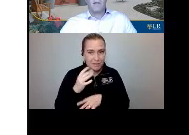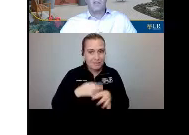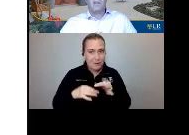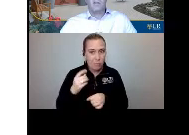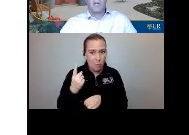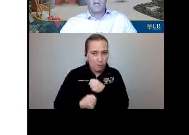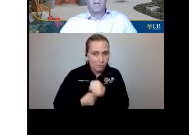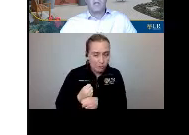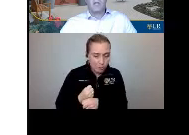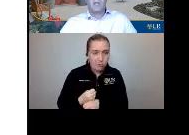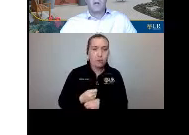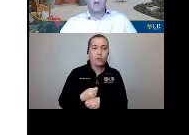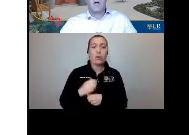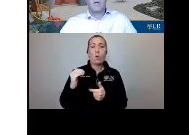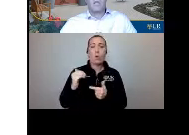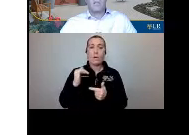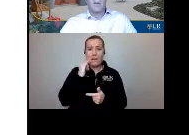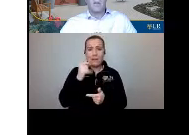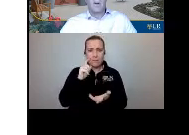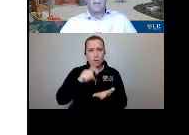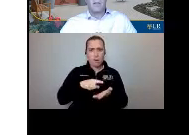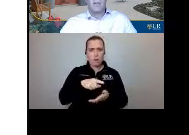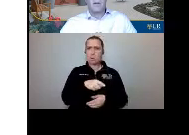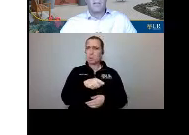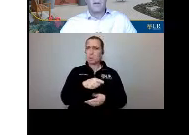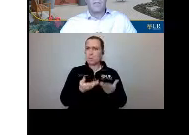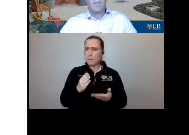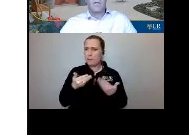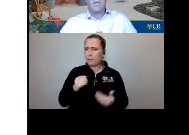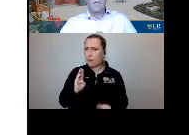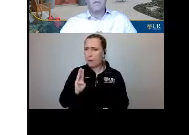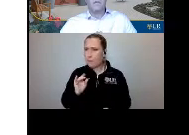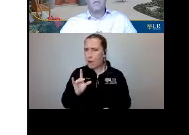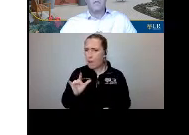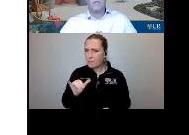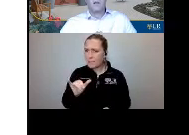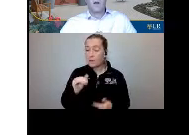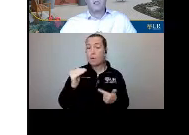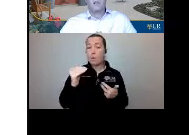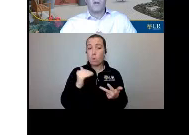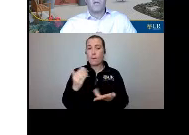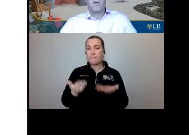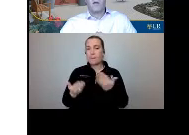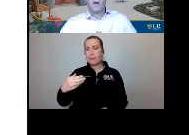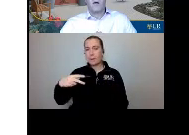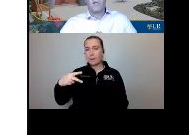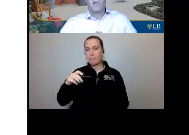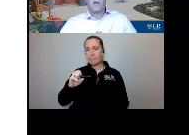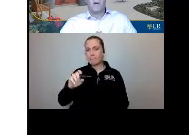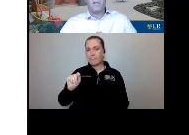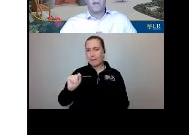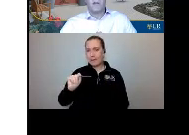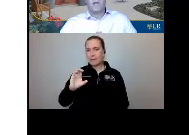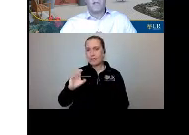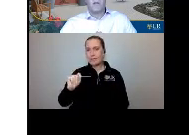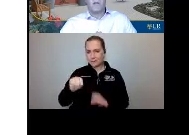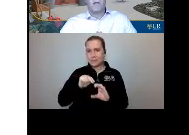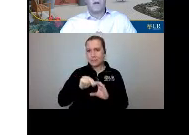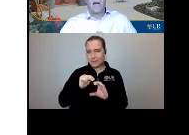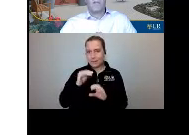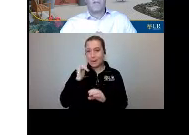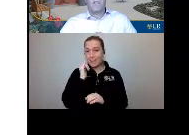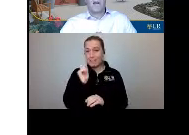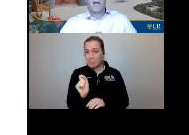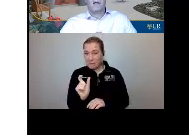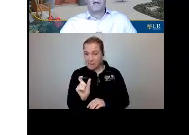if the lesion is particularly concerning, or sometimes a PET CT can be helpful if the lesion is large enough, more than about a centimeter and